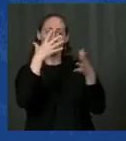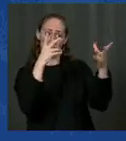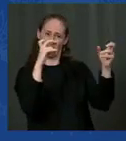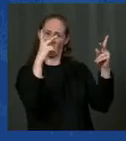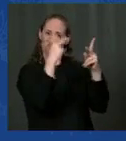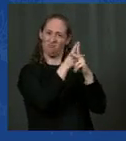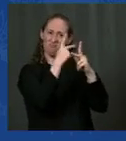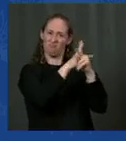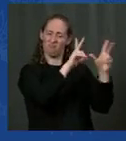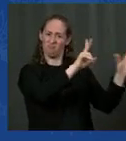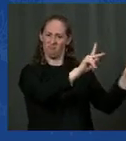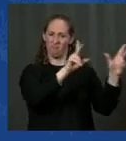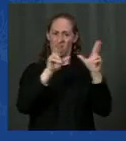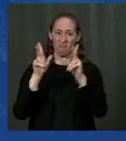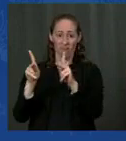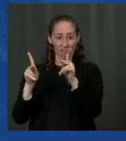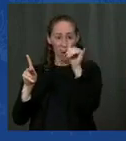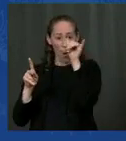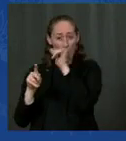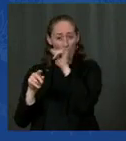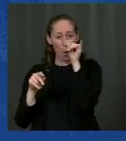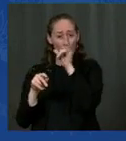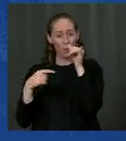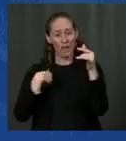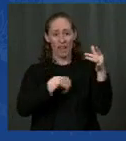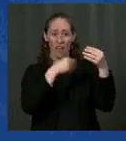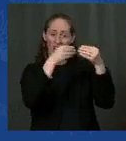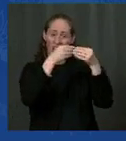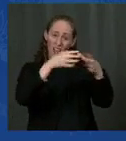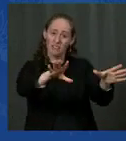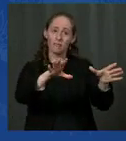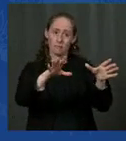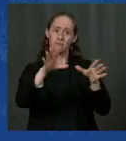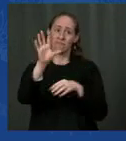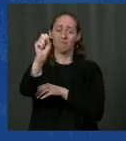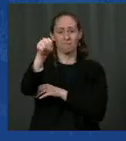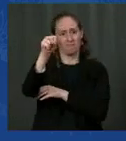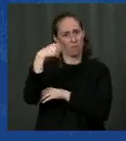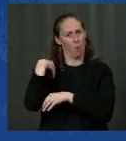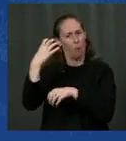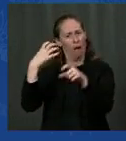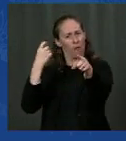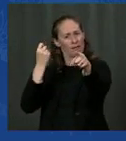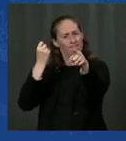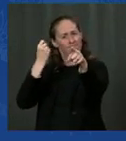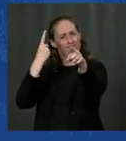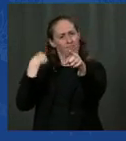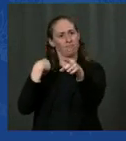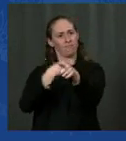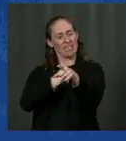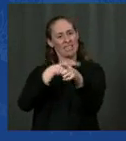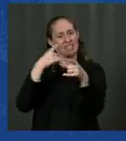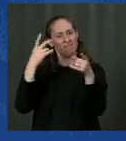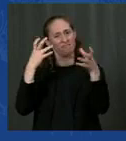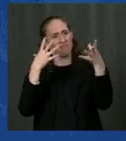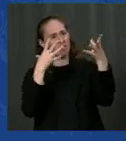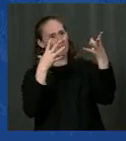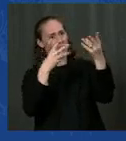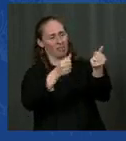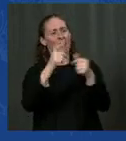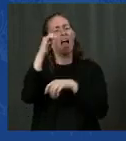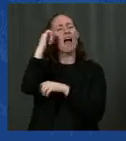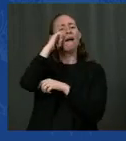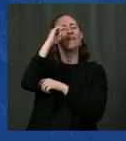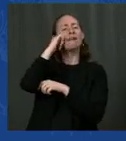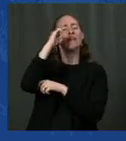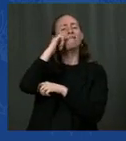Yes, the American people should hear this. $300 million a day for 2 decades. If you take the